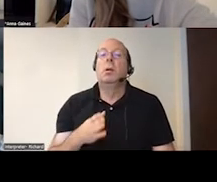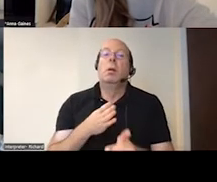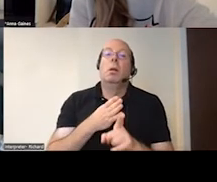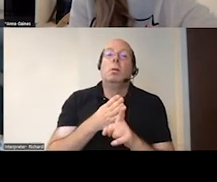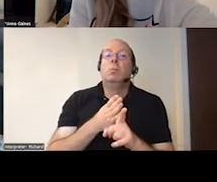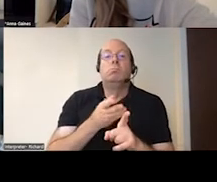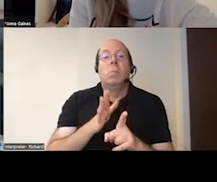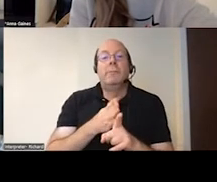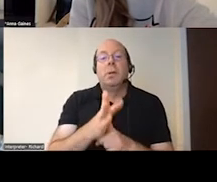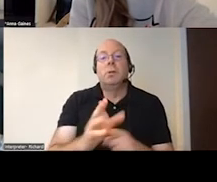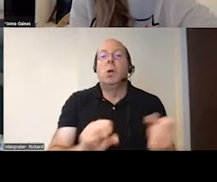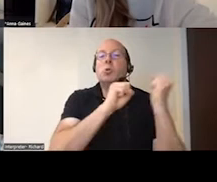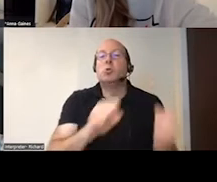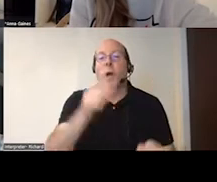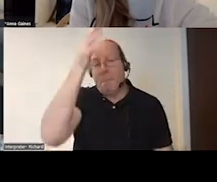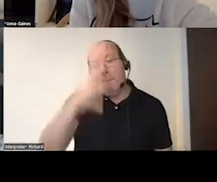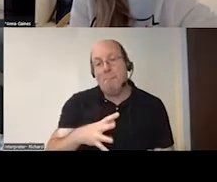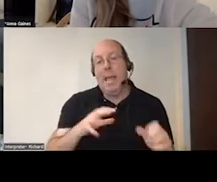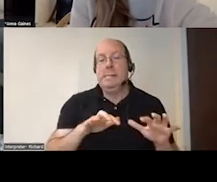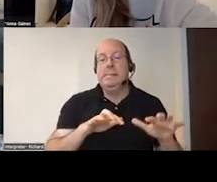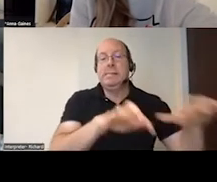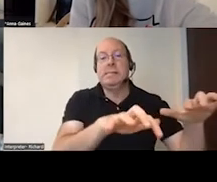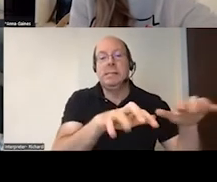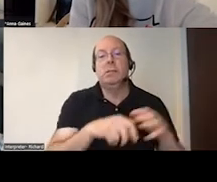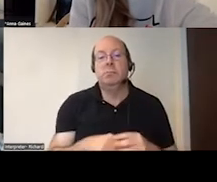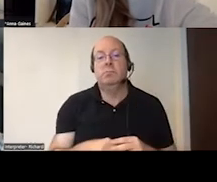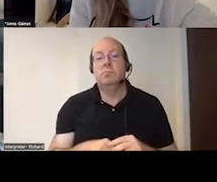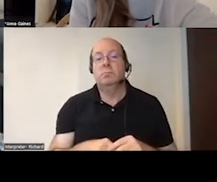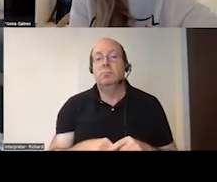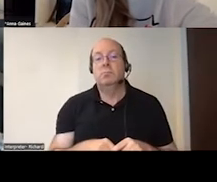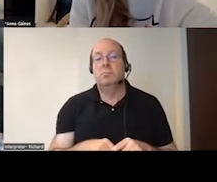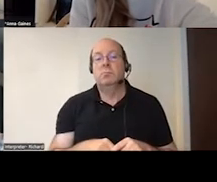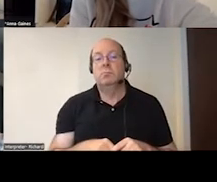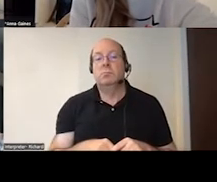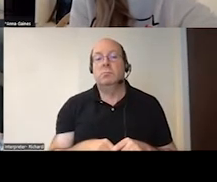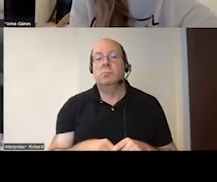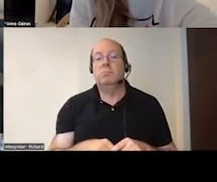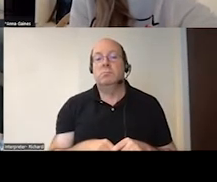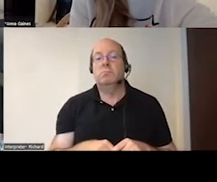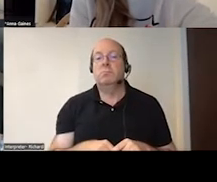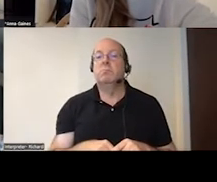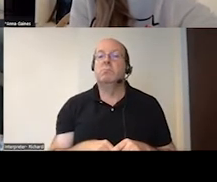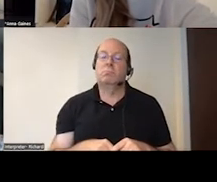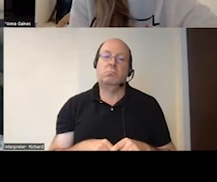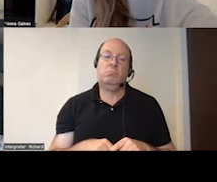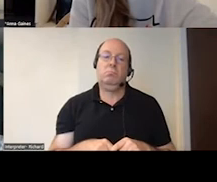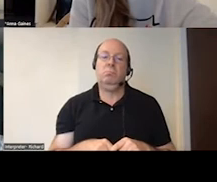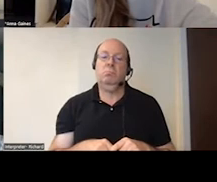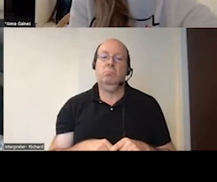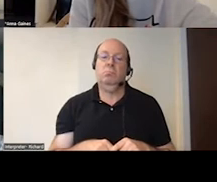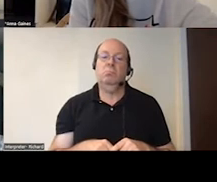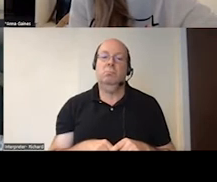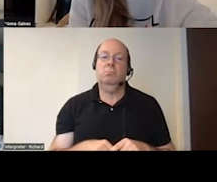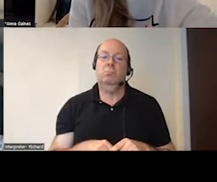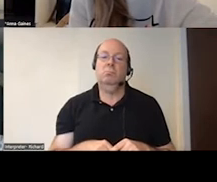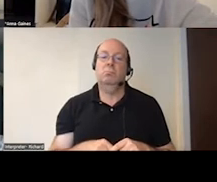which has, it has some connotations in terms of people taking